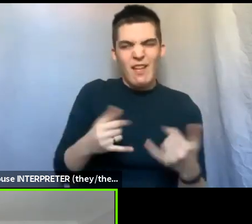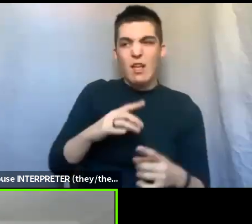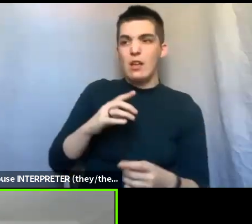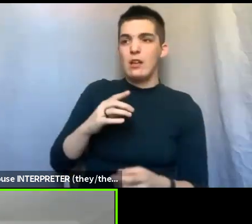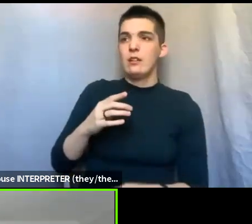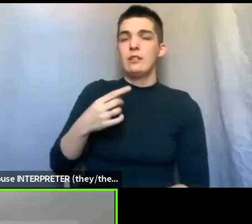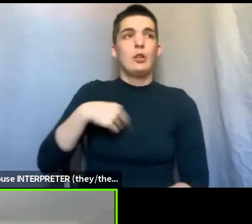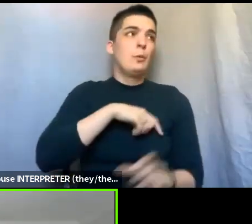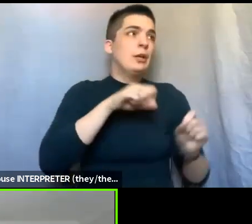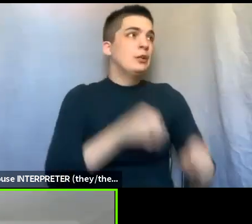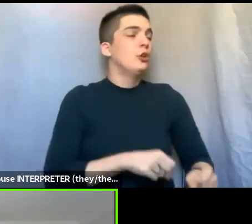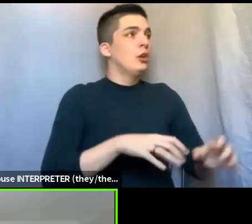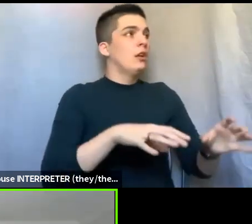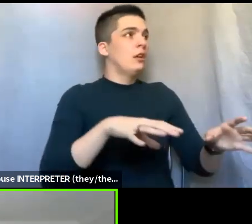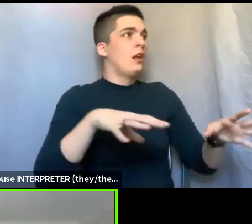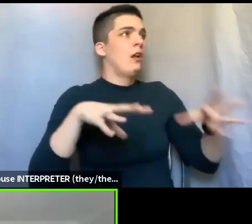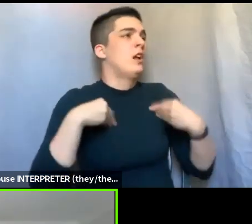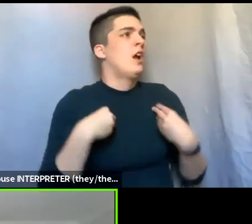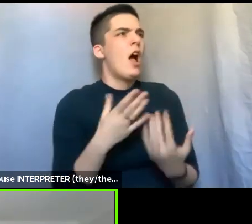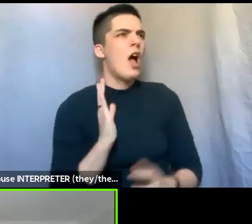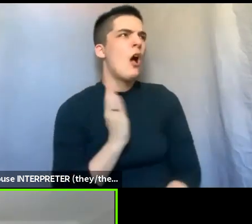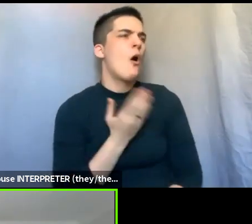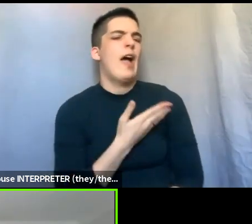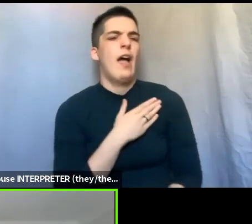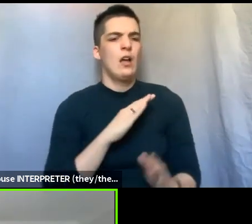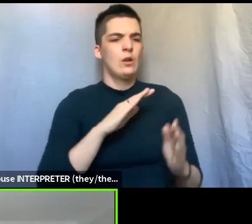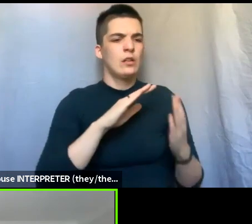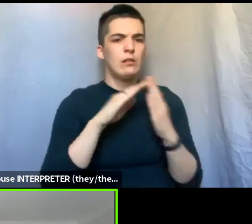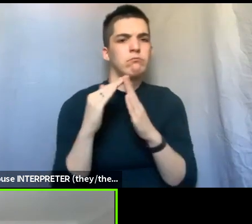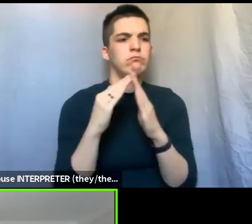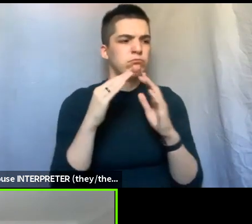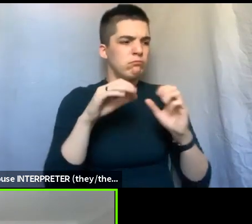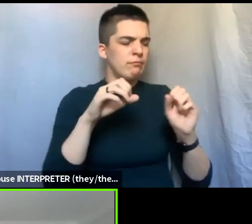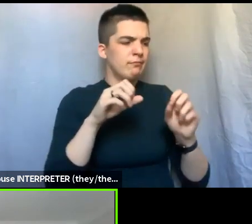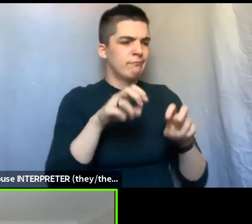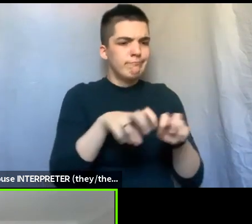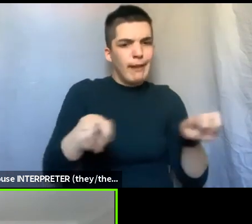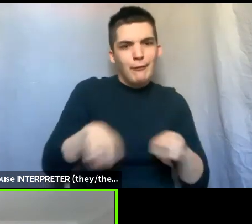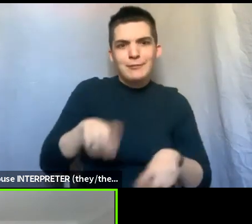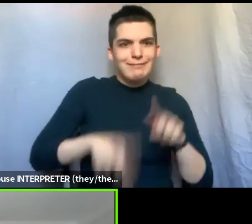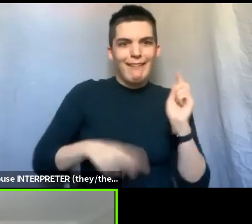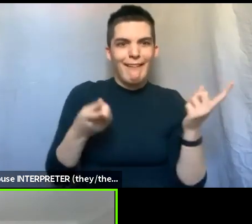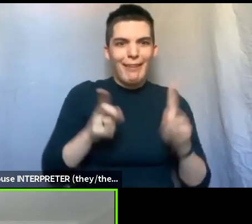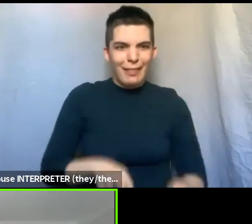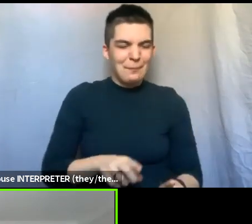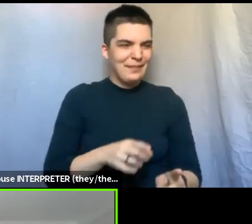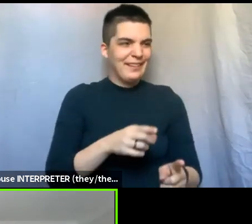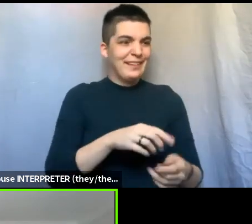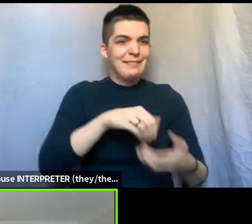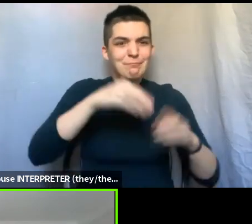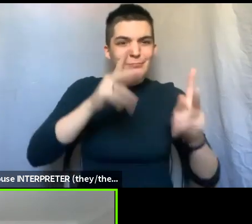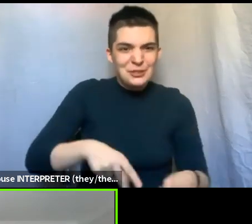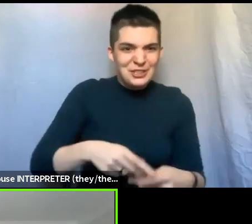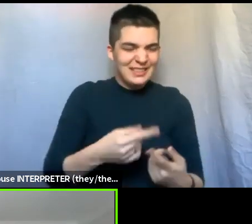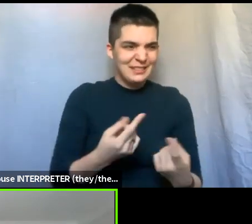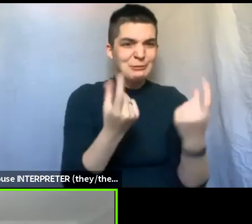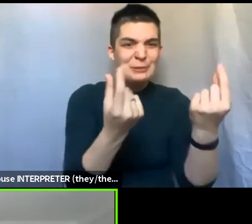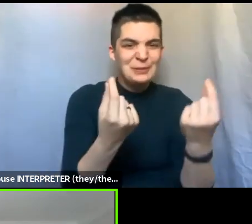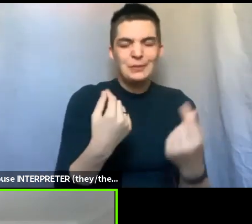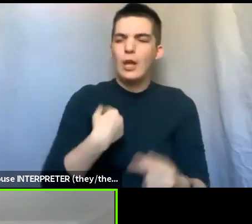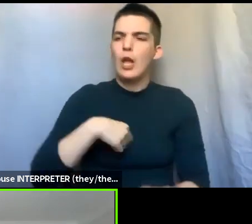no Director's Lab West this year, a group of artists got together and said, well, let's just